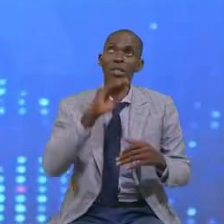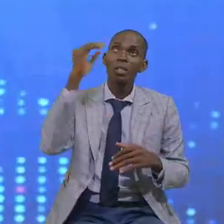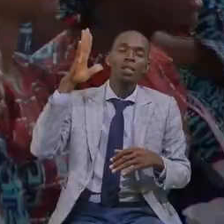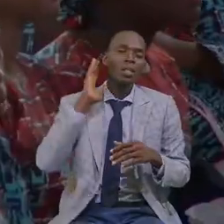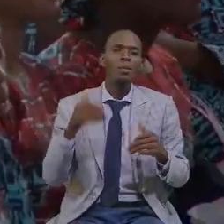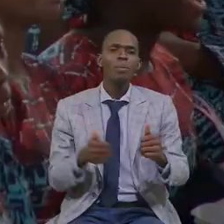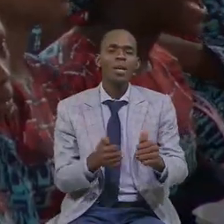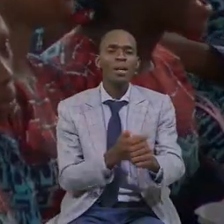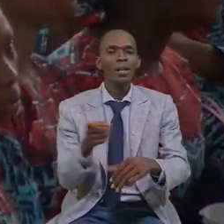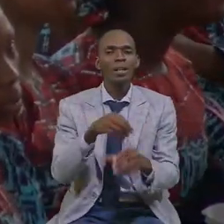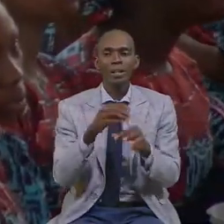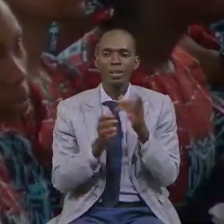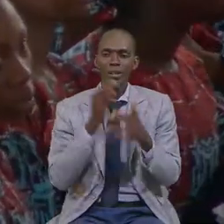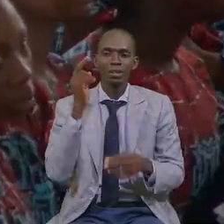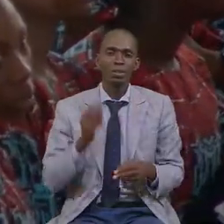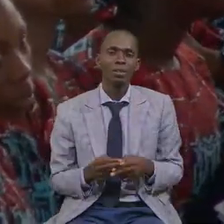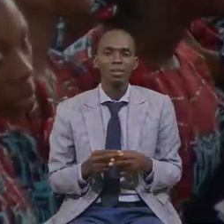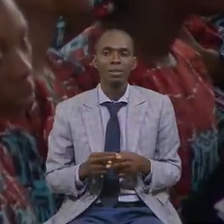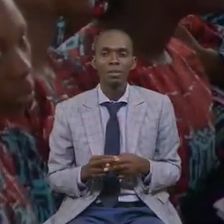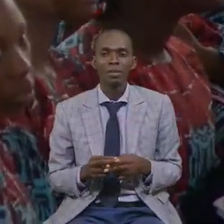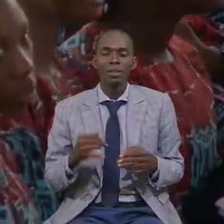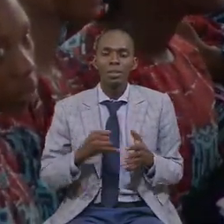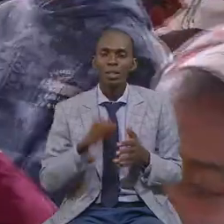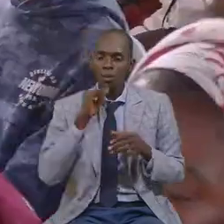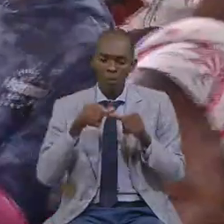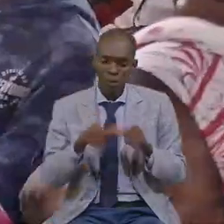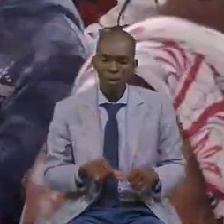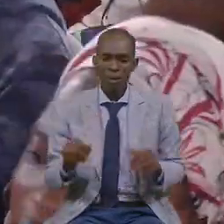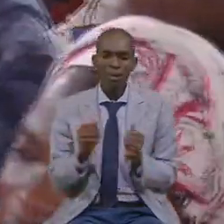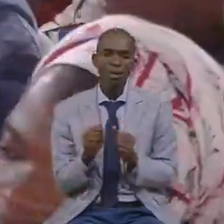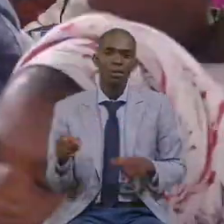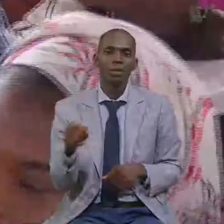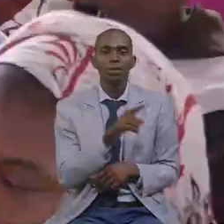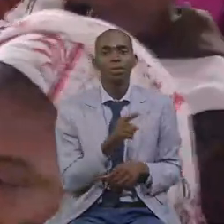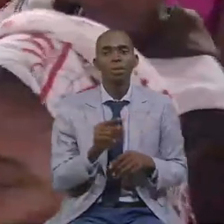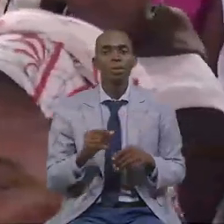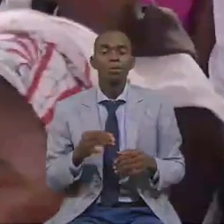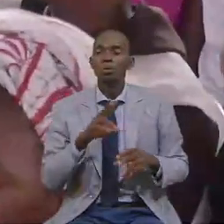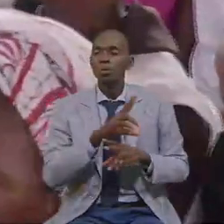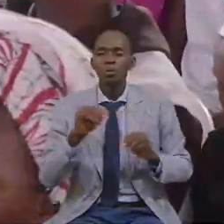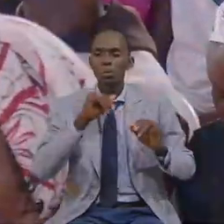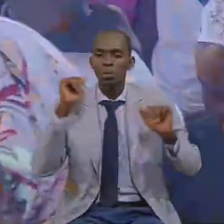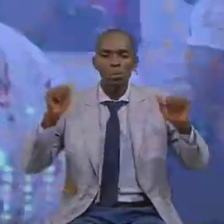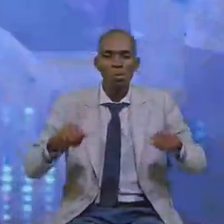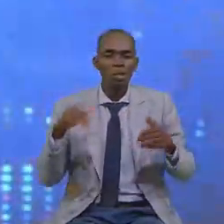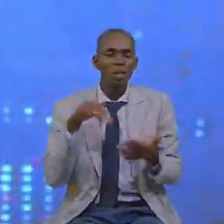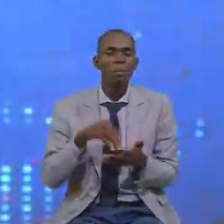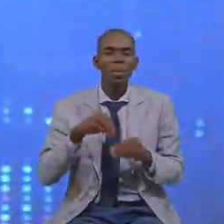you. It's abiding with you. No impossibility in your